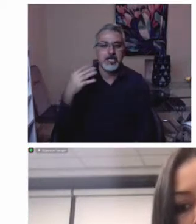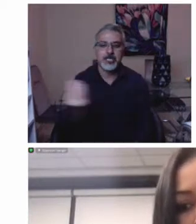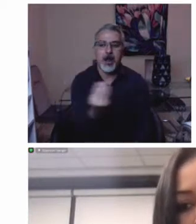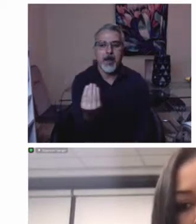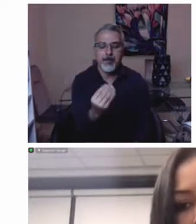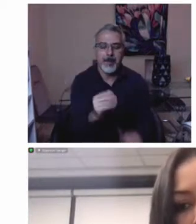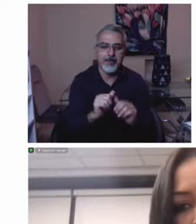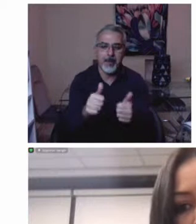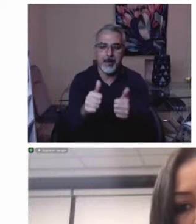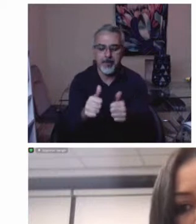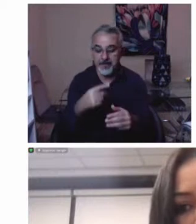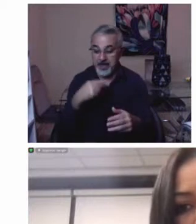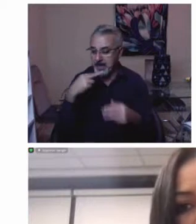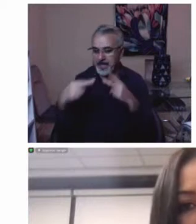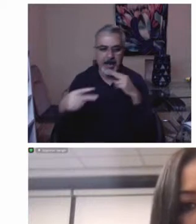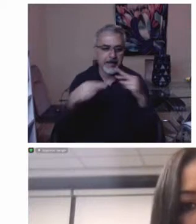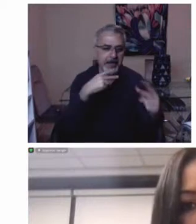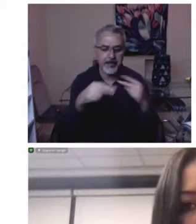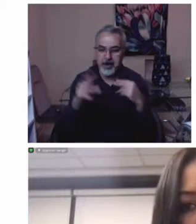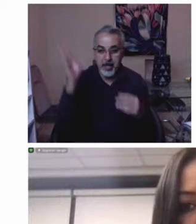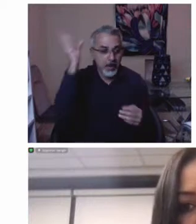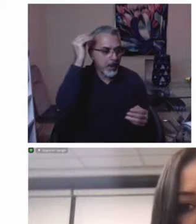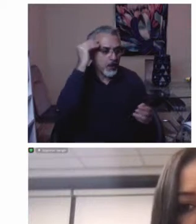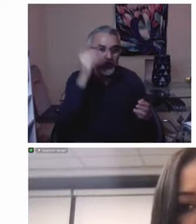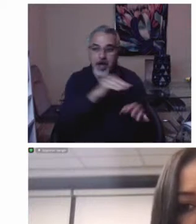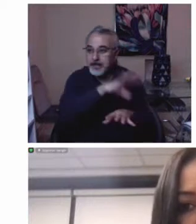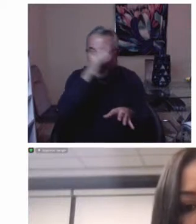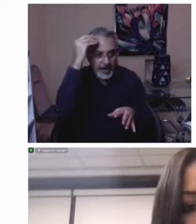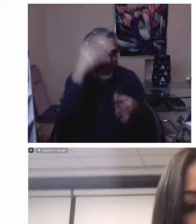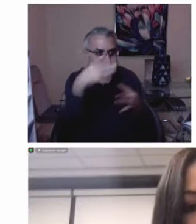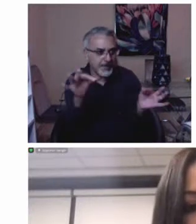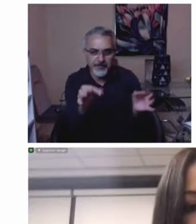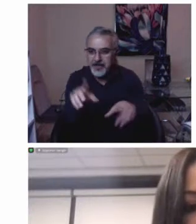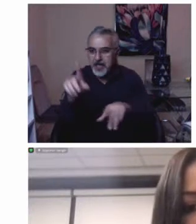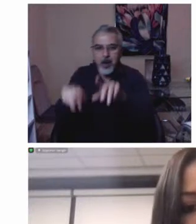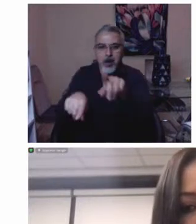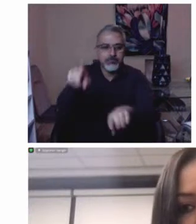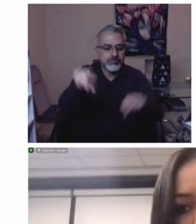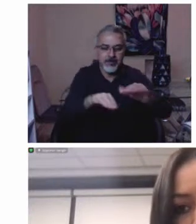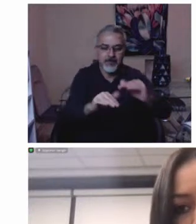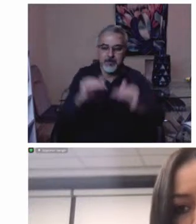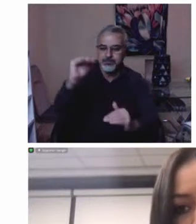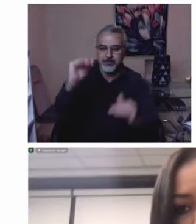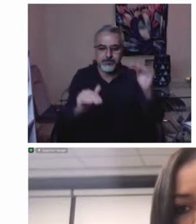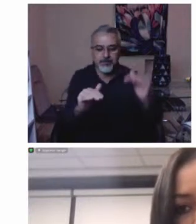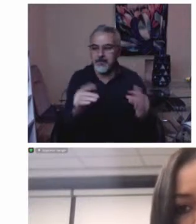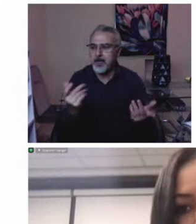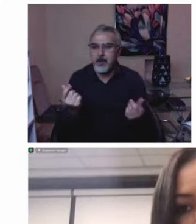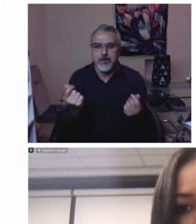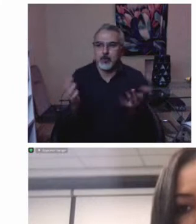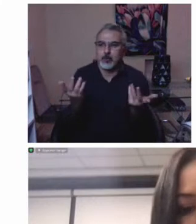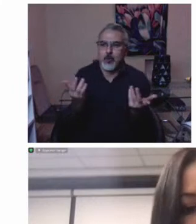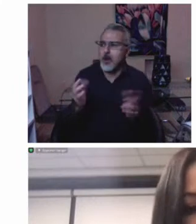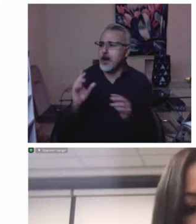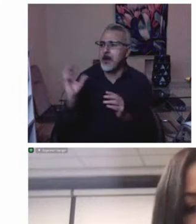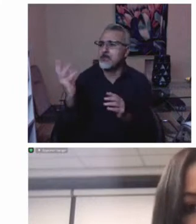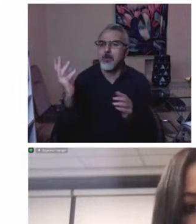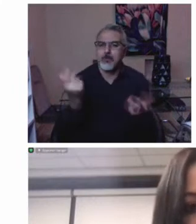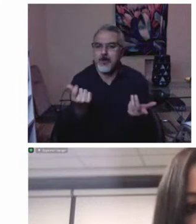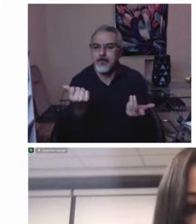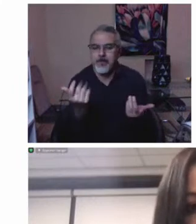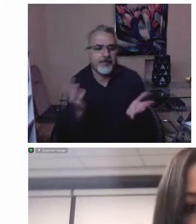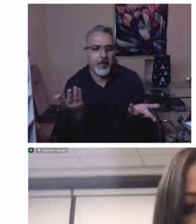much resources are actually going into this important work. So with this, I would like to transition to our next set